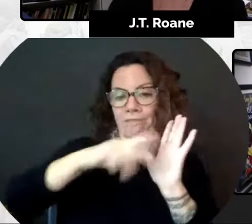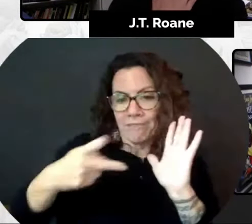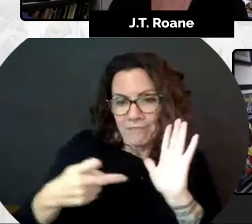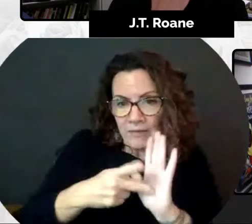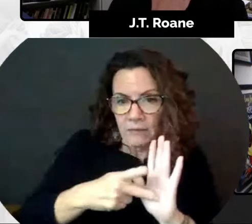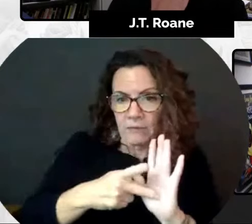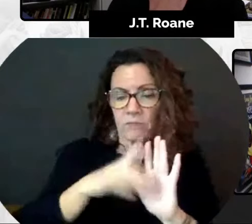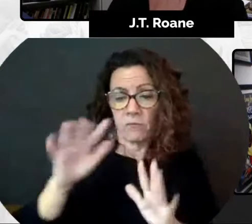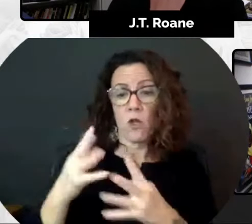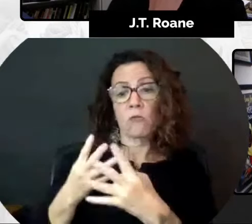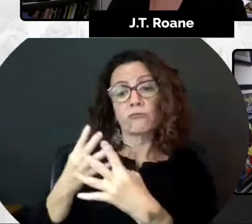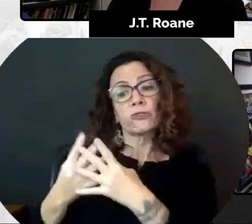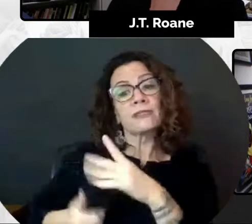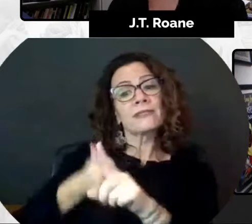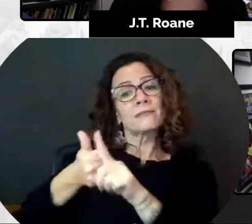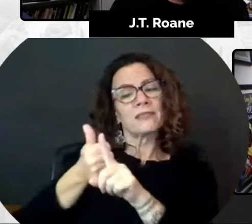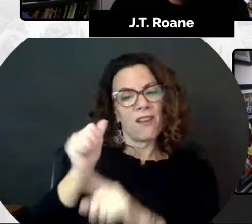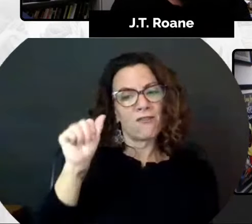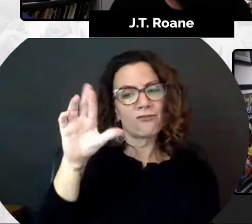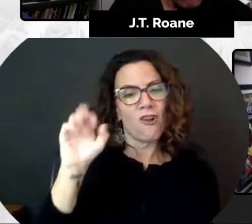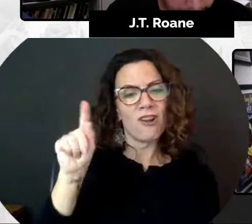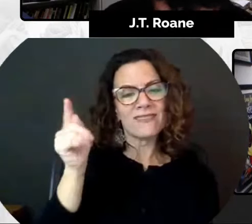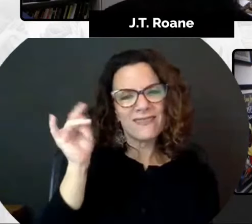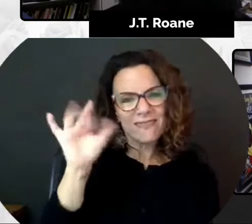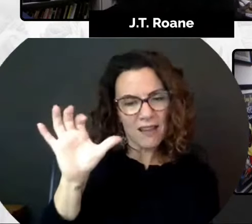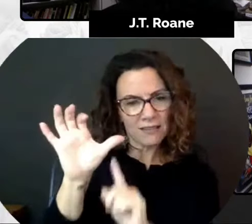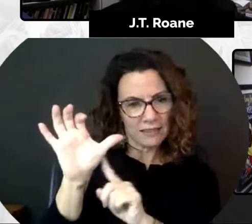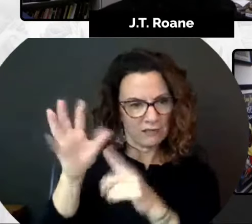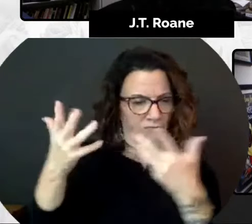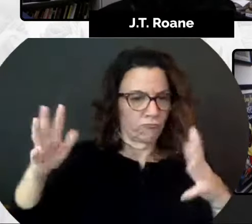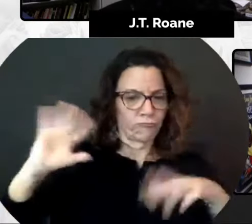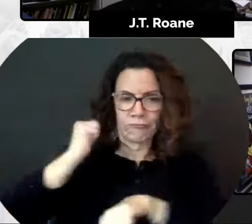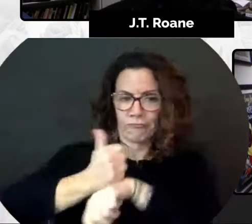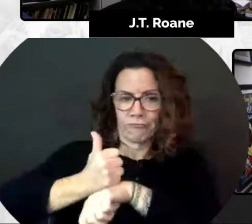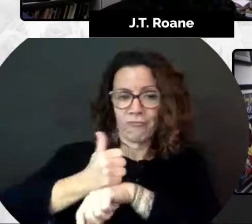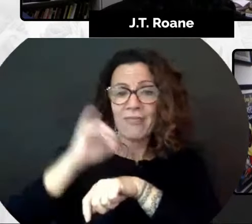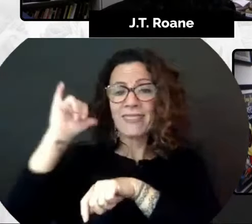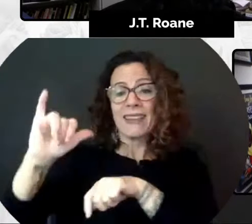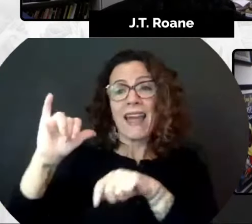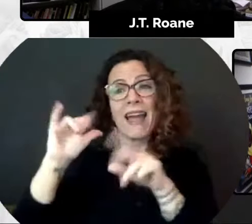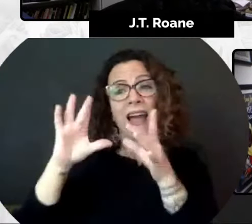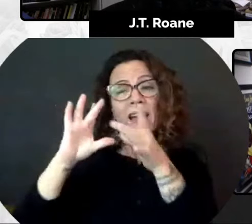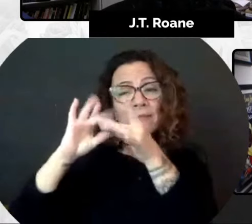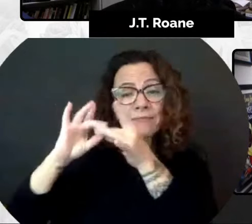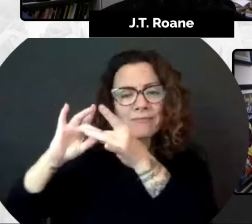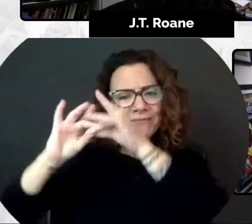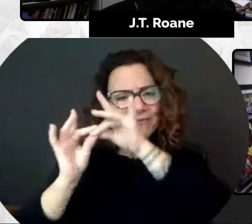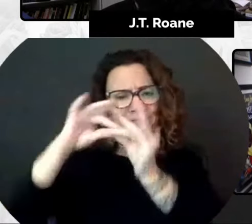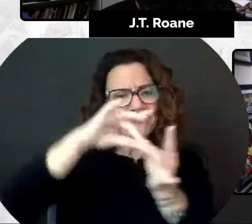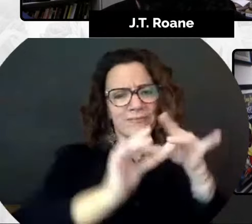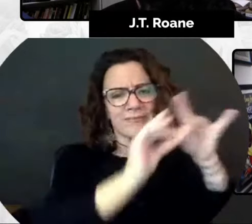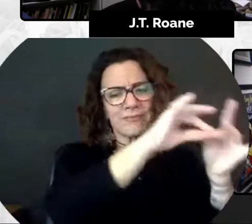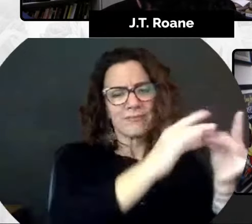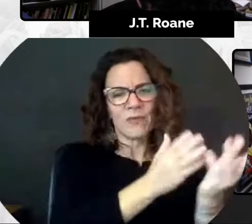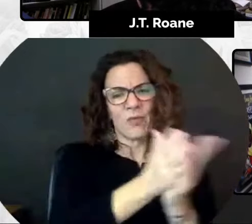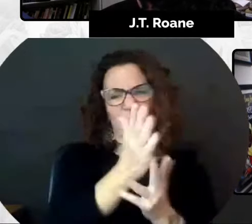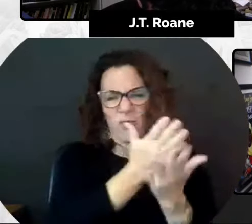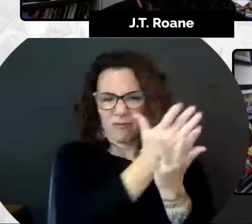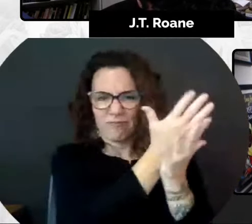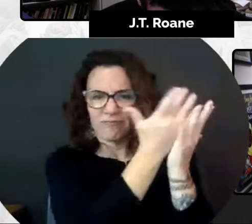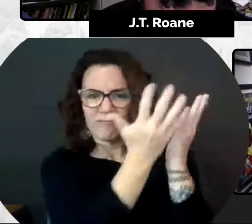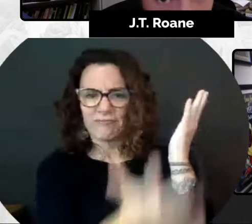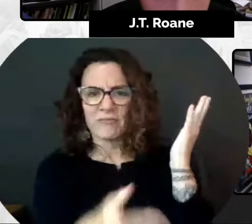a theme that's gonna carry through in the rest of the remarks. And also I was really struck by kind of, you know,